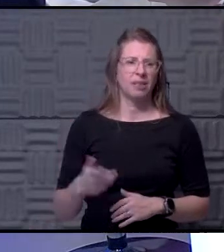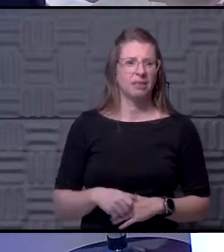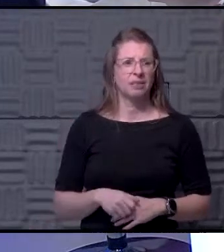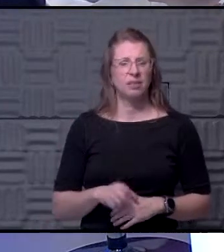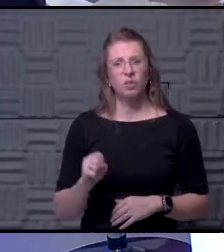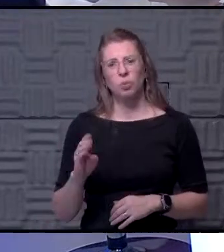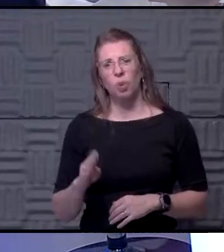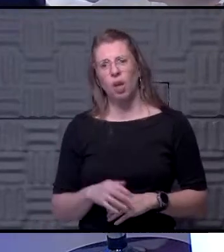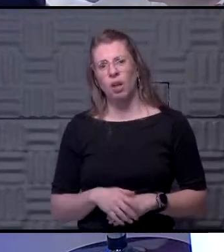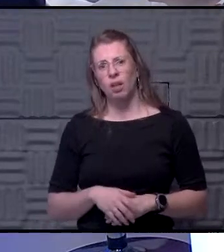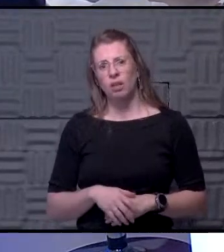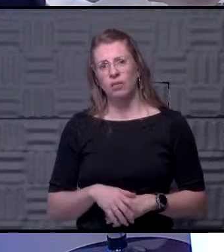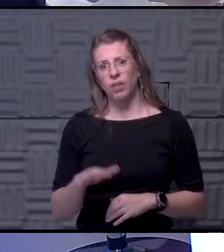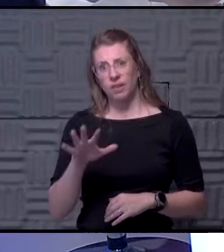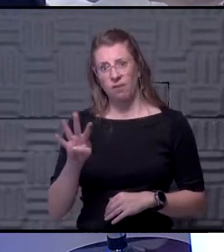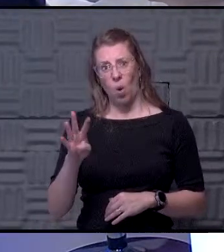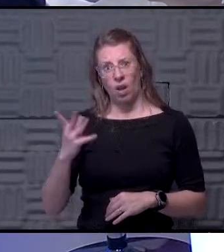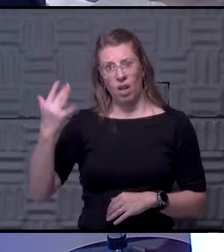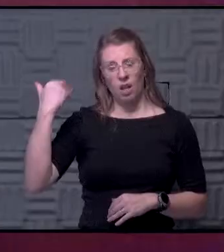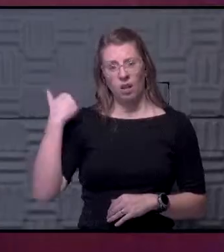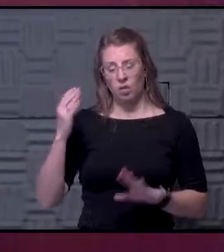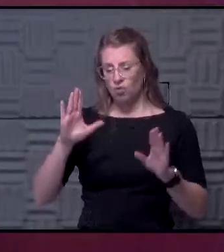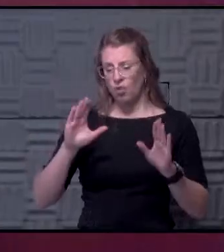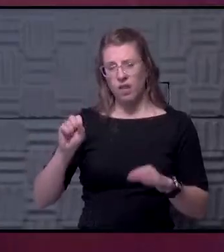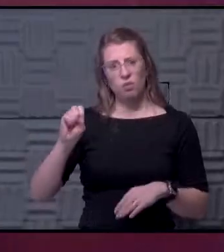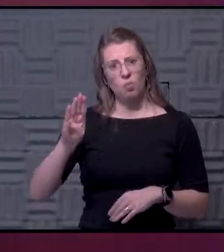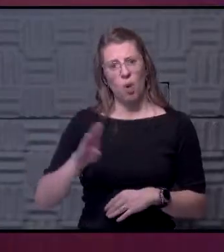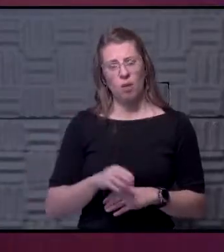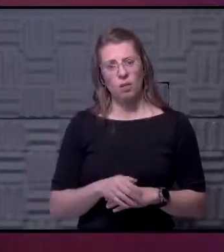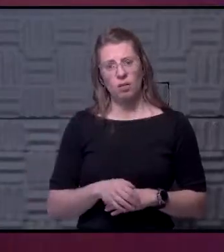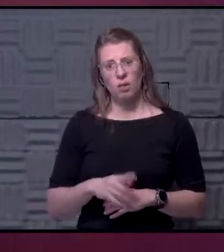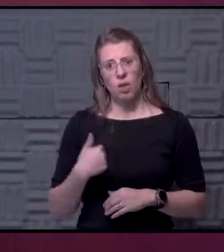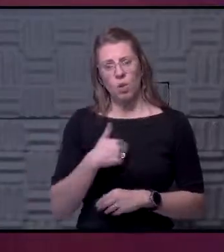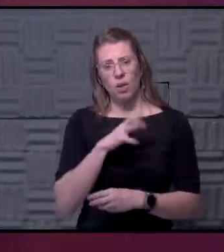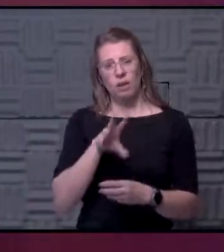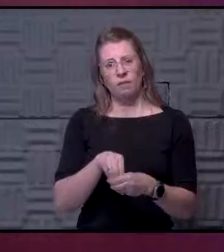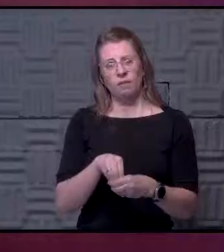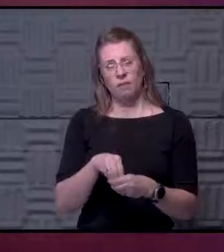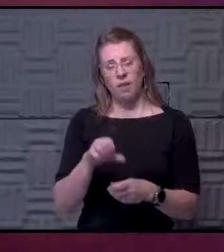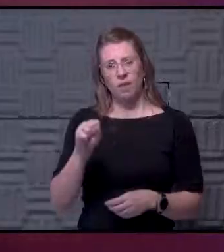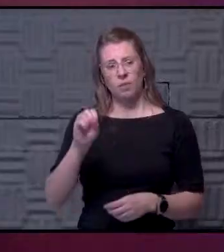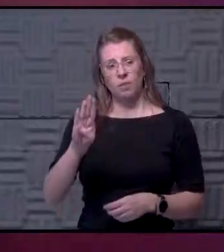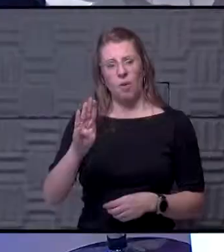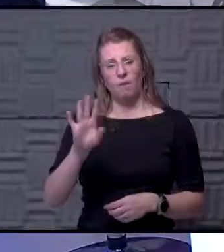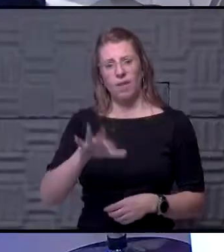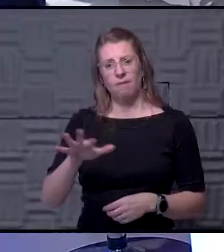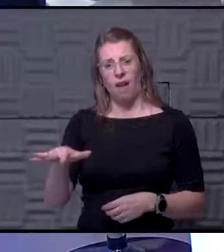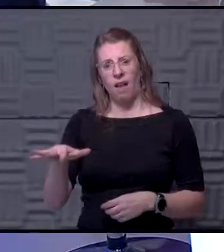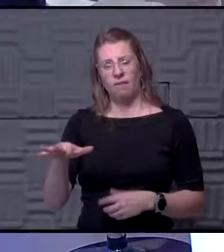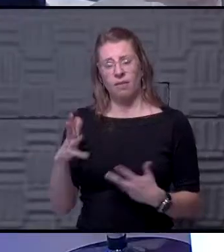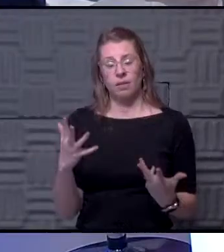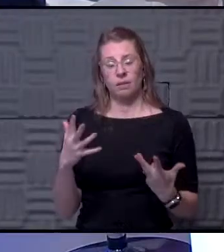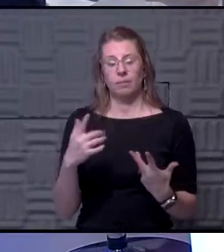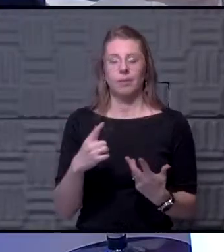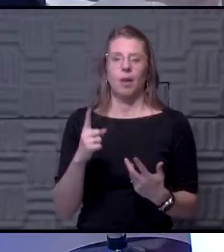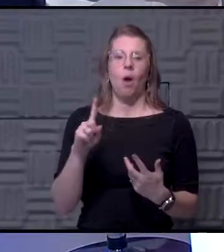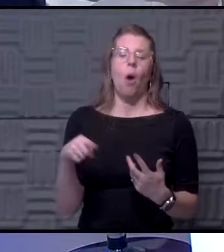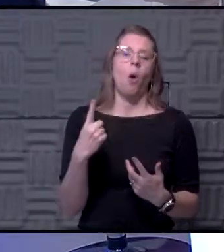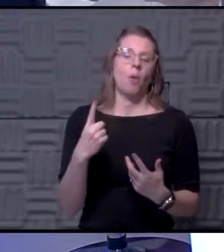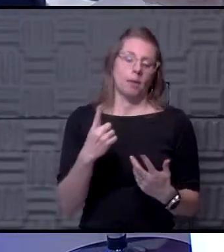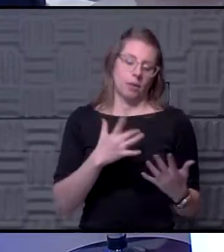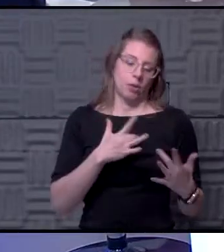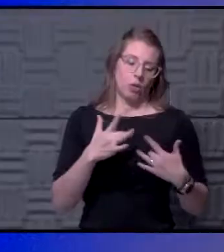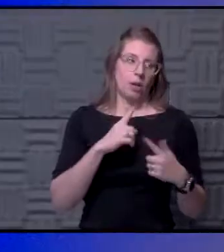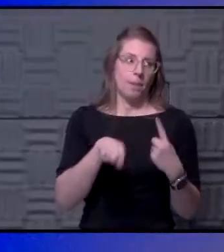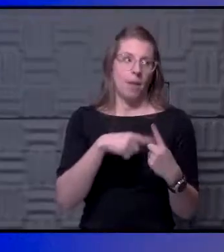Bowl? You mean the one in 54? That was a great Super Bowl. Did we play in 55? I don't remember. No, I think we are always concerned about upticks and